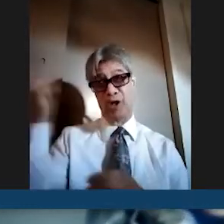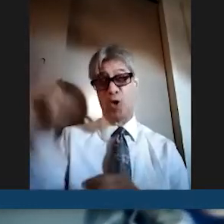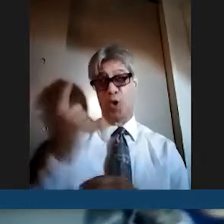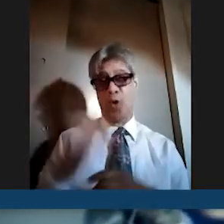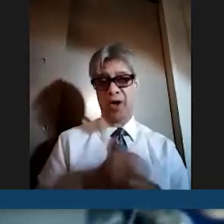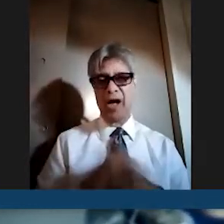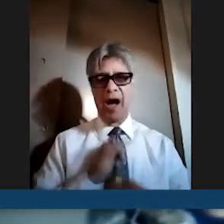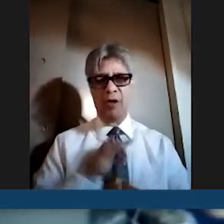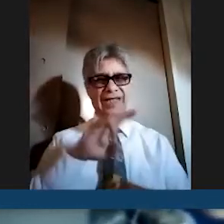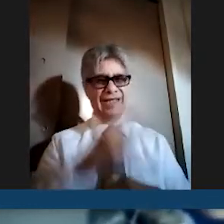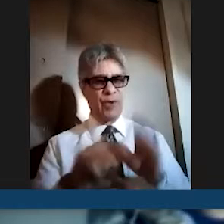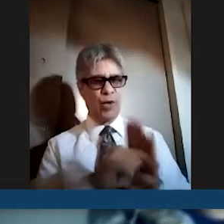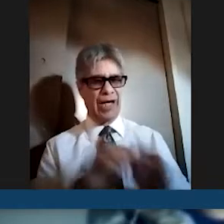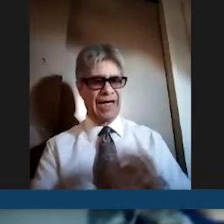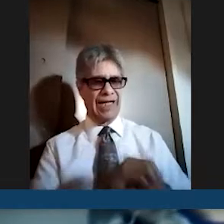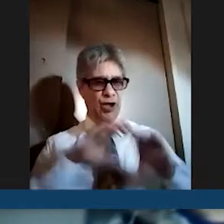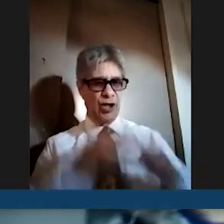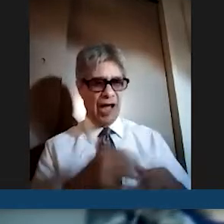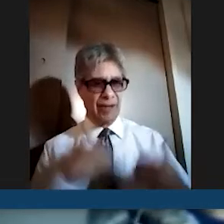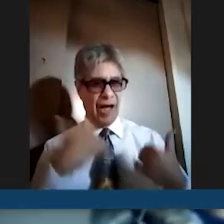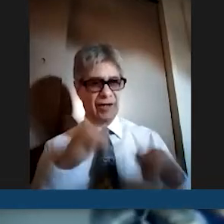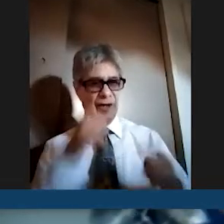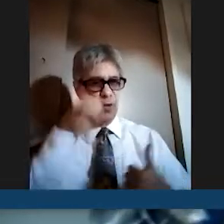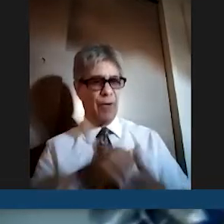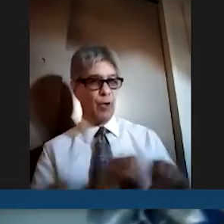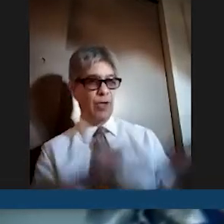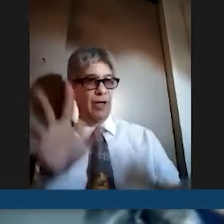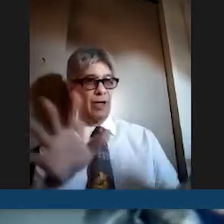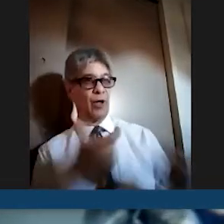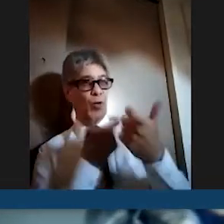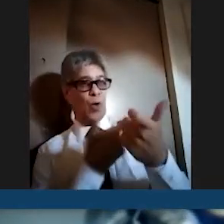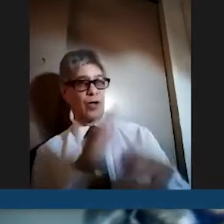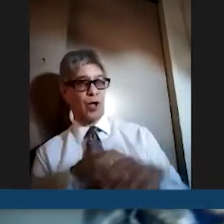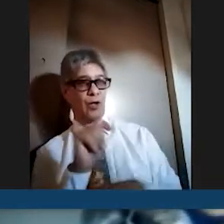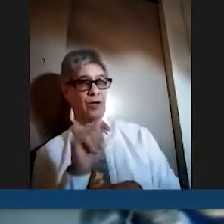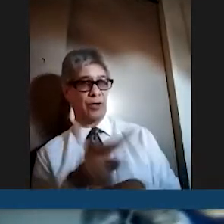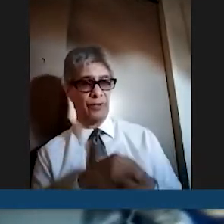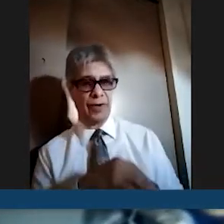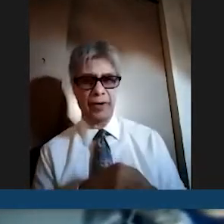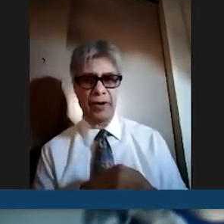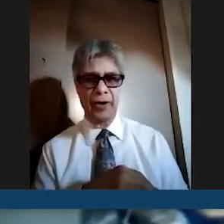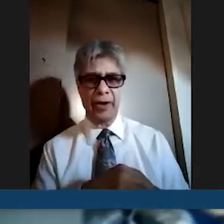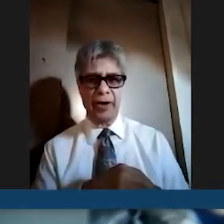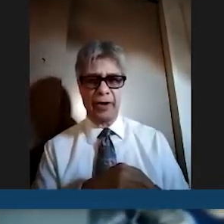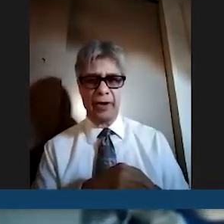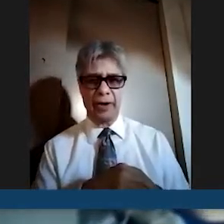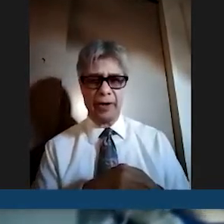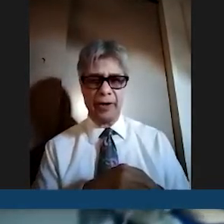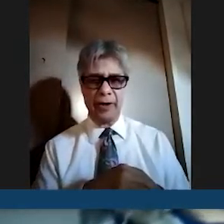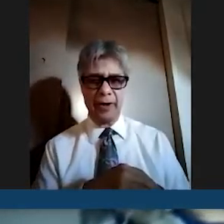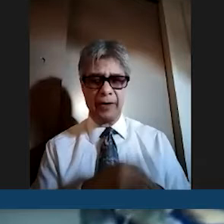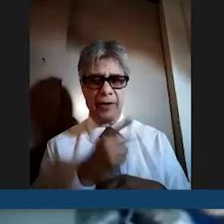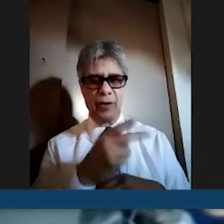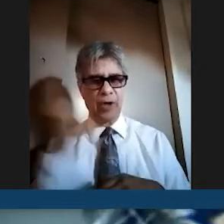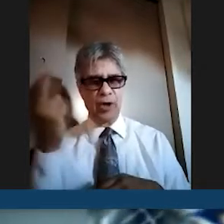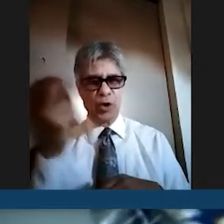7th grade English class, and I still remember vividly watching on the TV President Obama winning a historical election